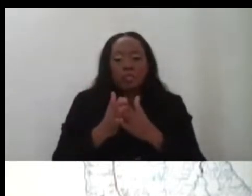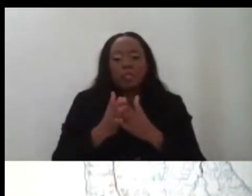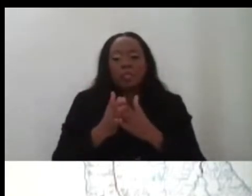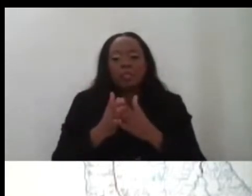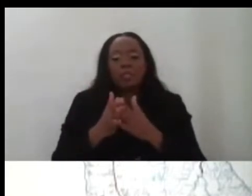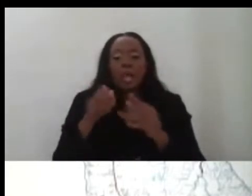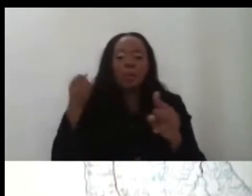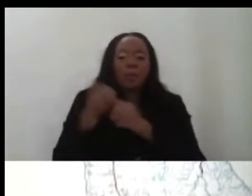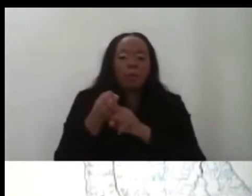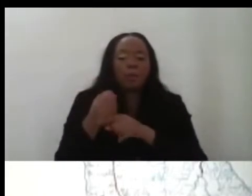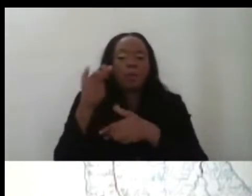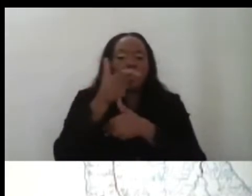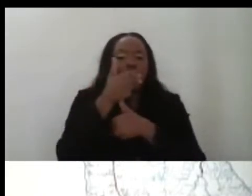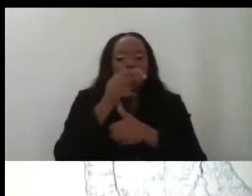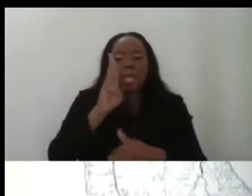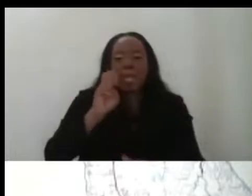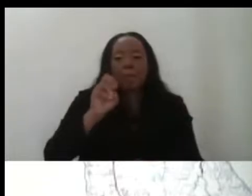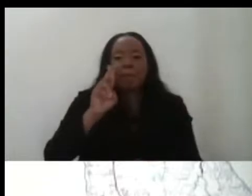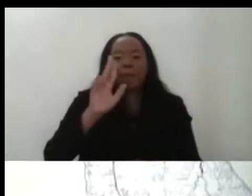95%.